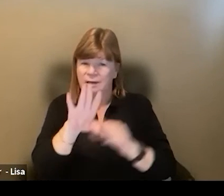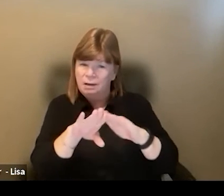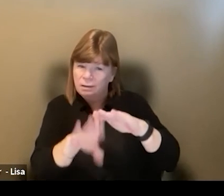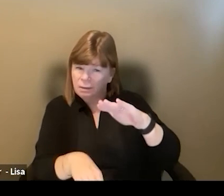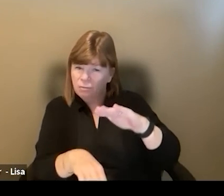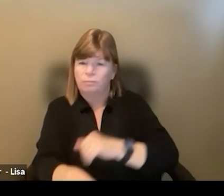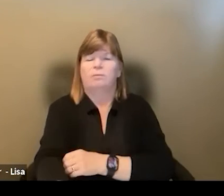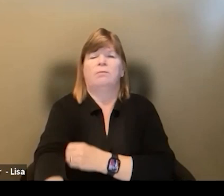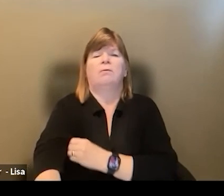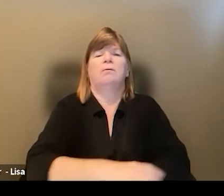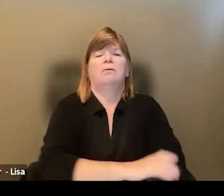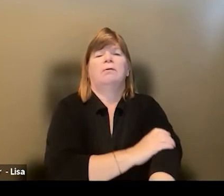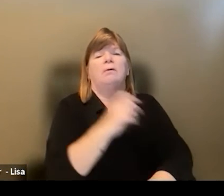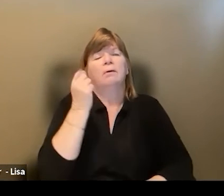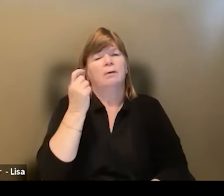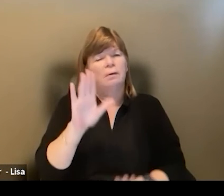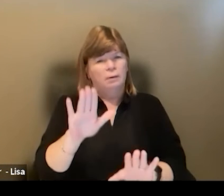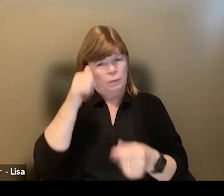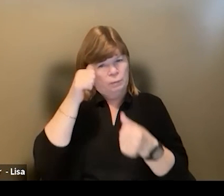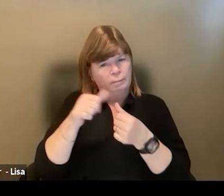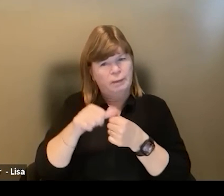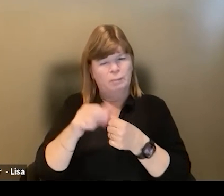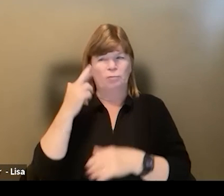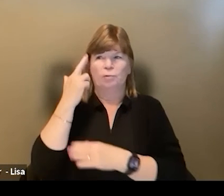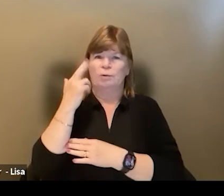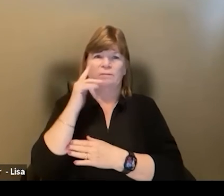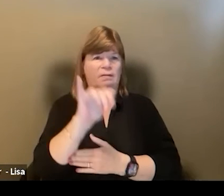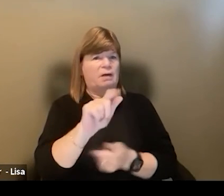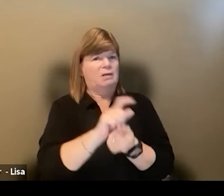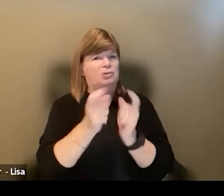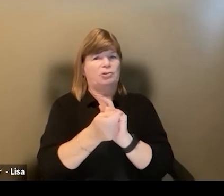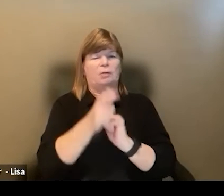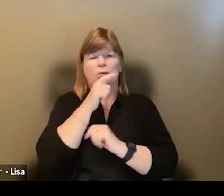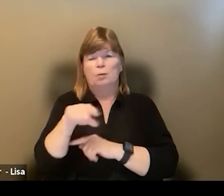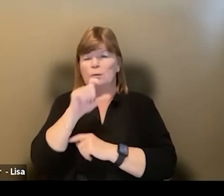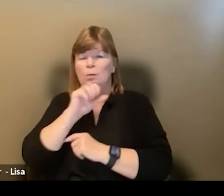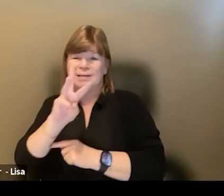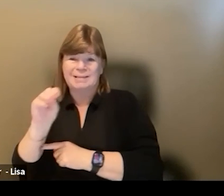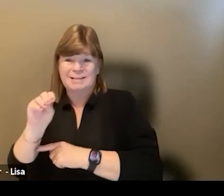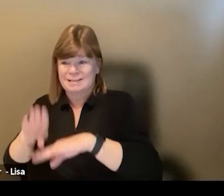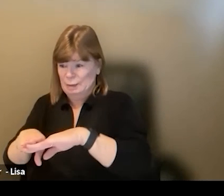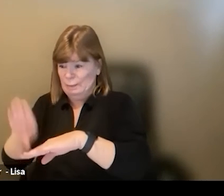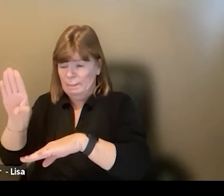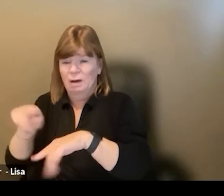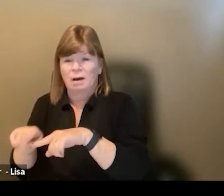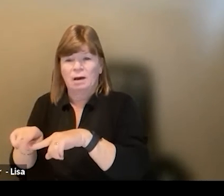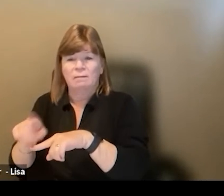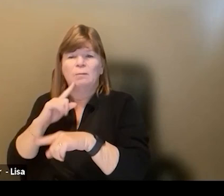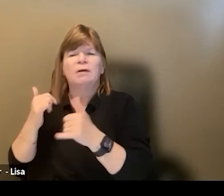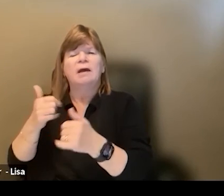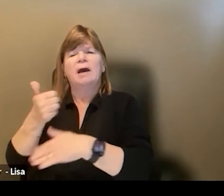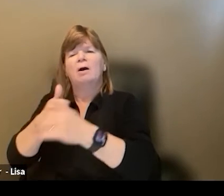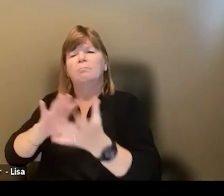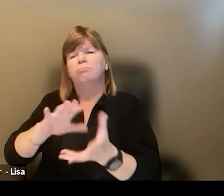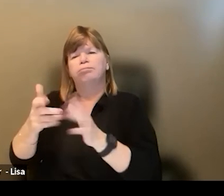and under. And please note that the reason for this change is that those who are age 60 and above will now